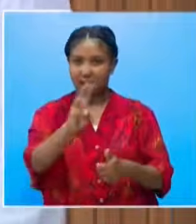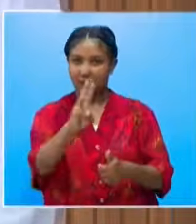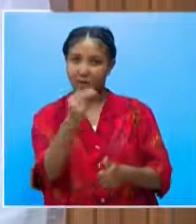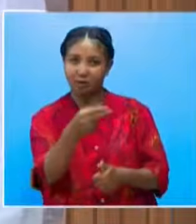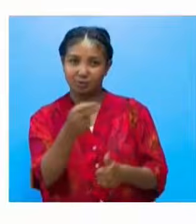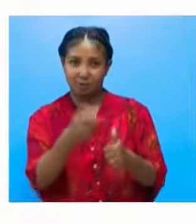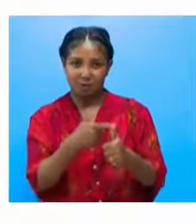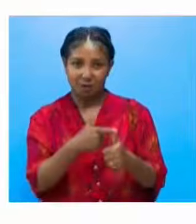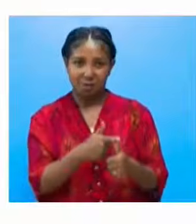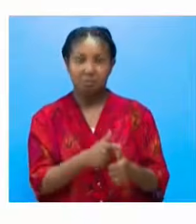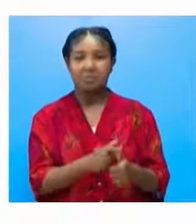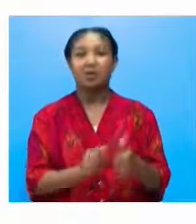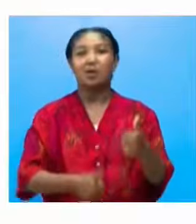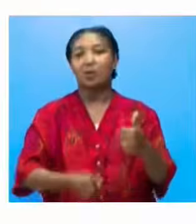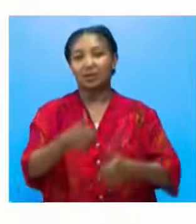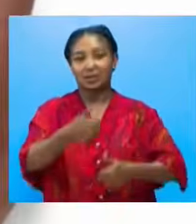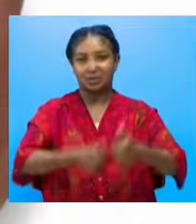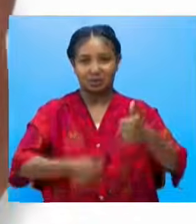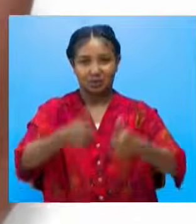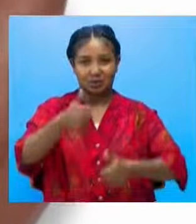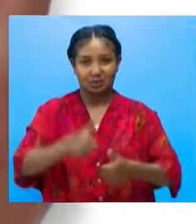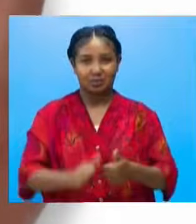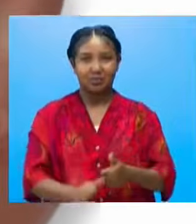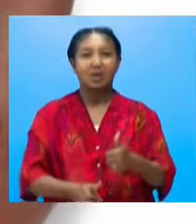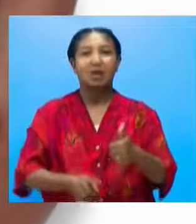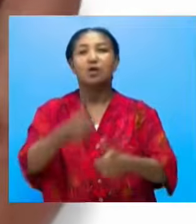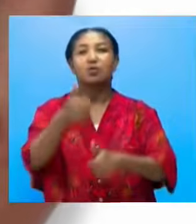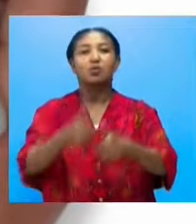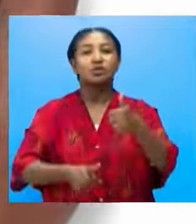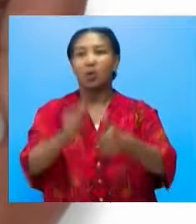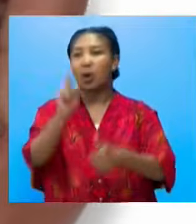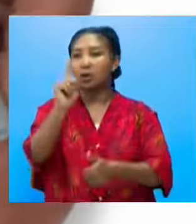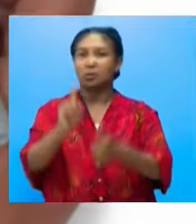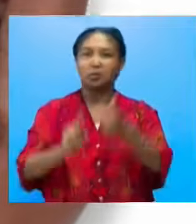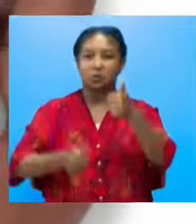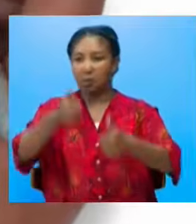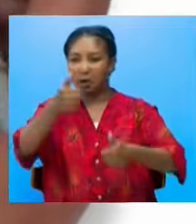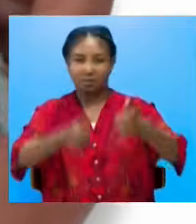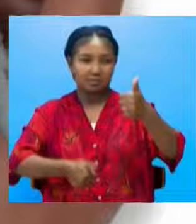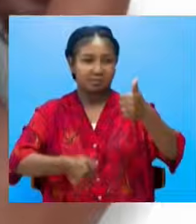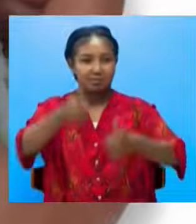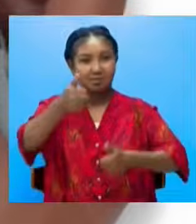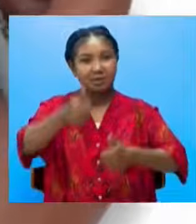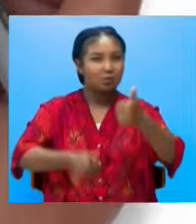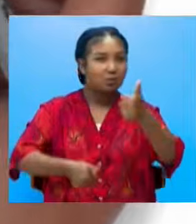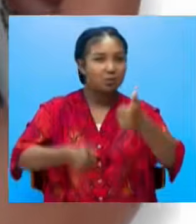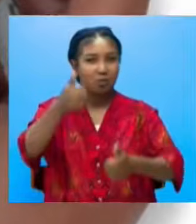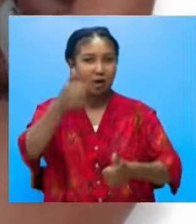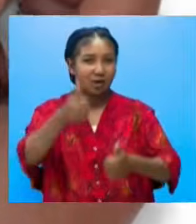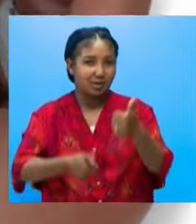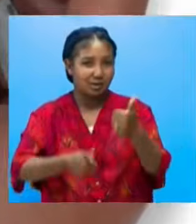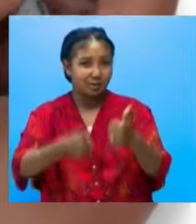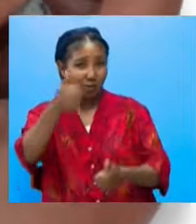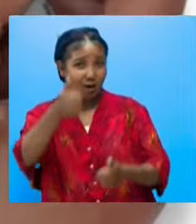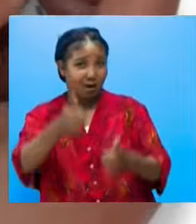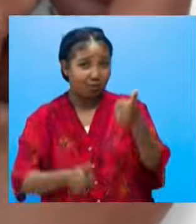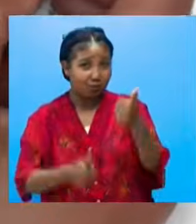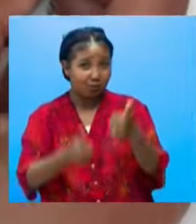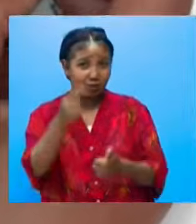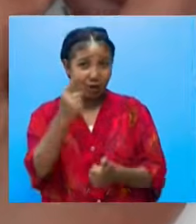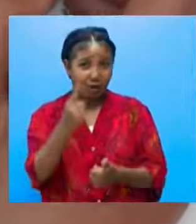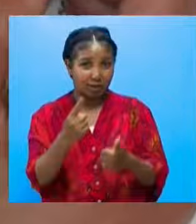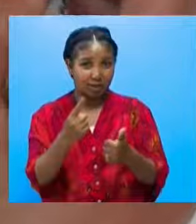Which? Yes. Which one? We can say, which